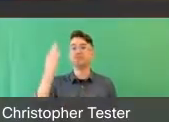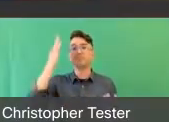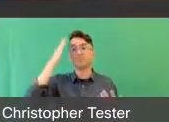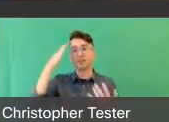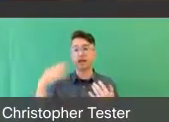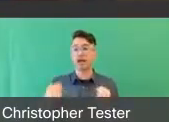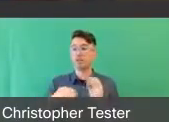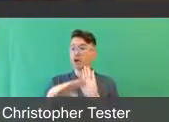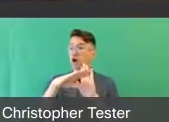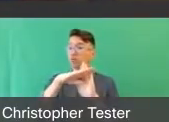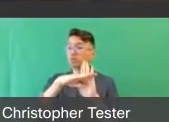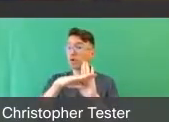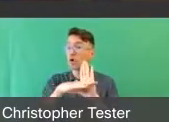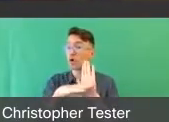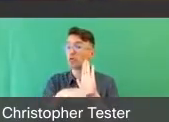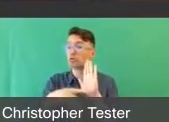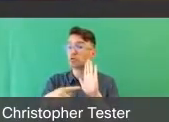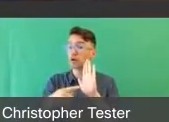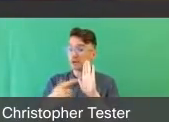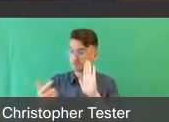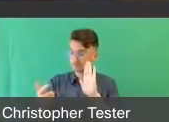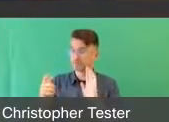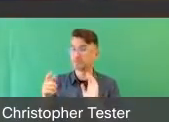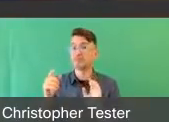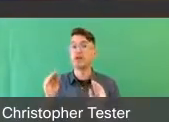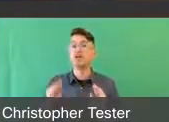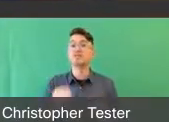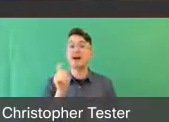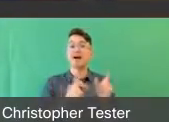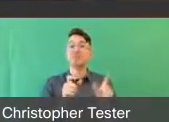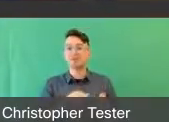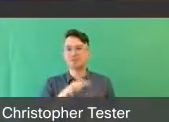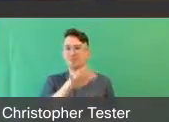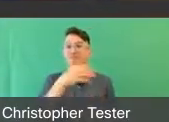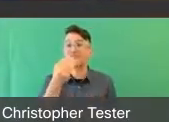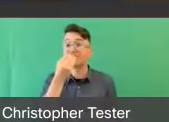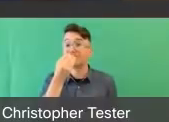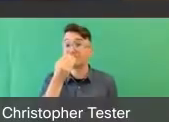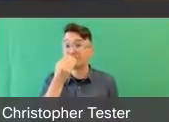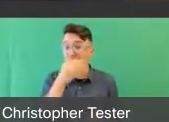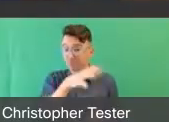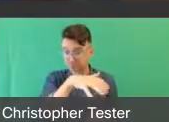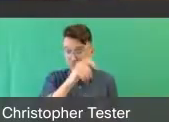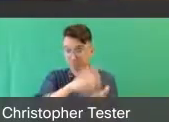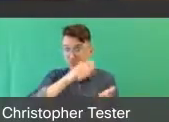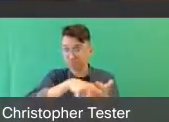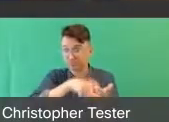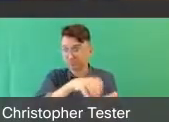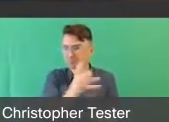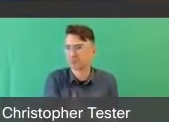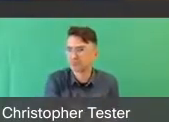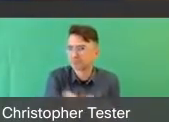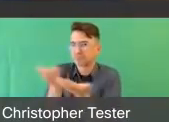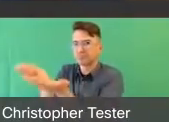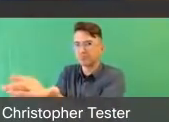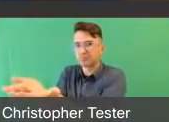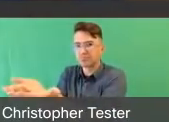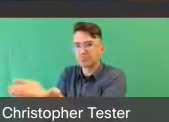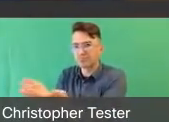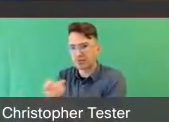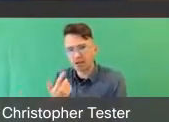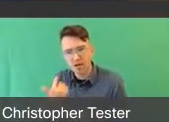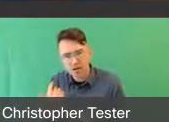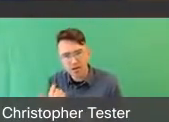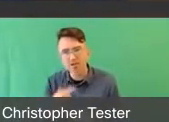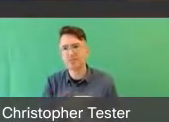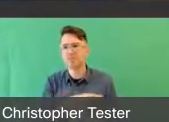are many people in the community who need your help, so volunteering is important. In Cote d'Ivoire, there is